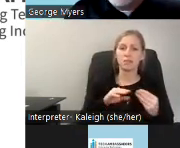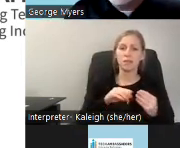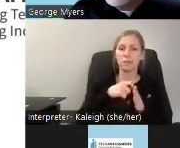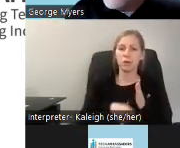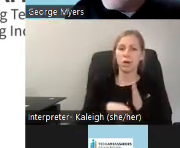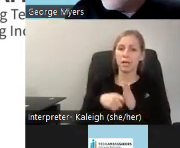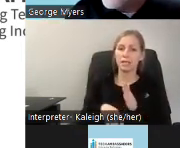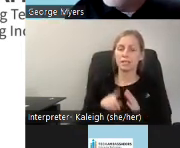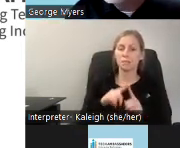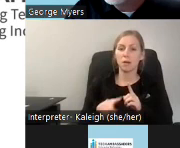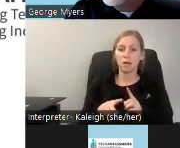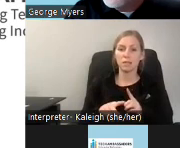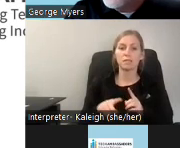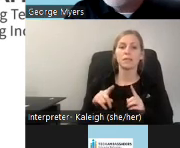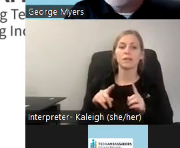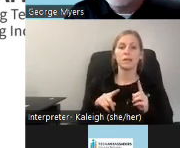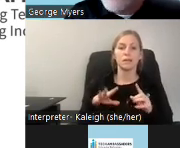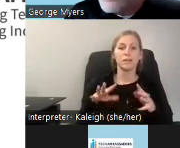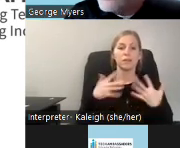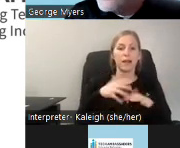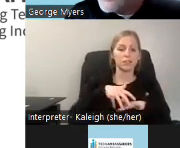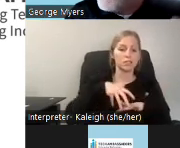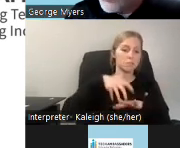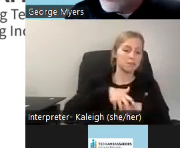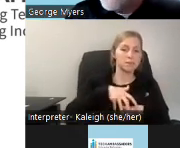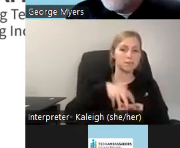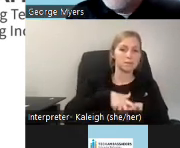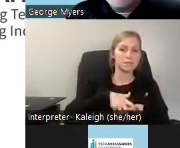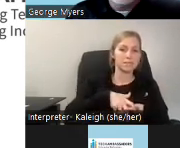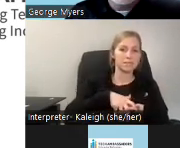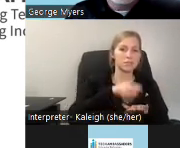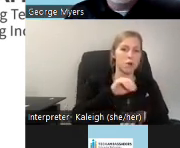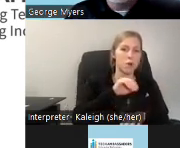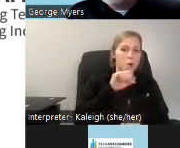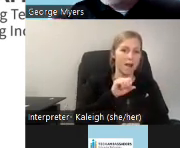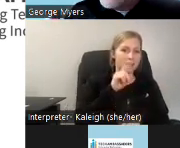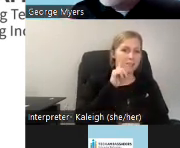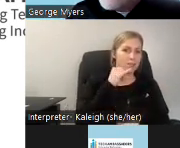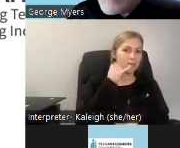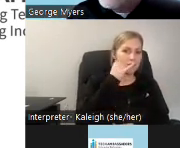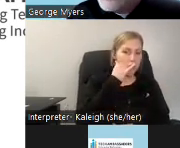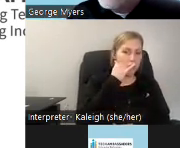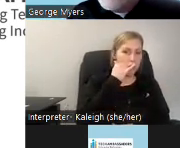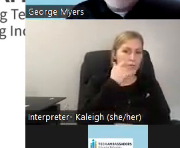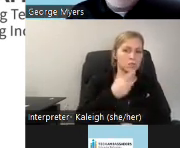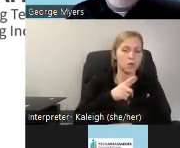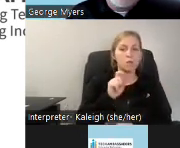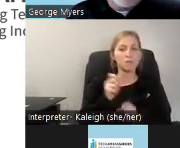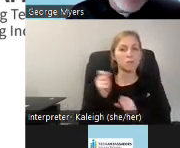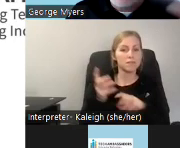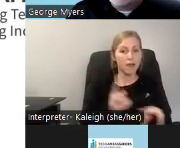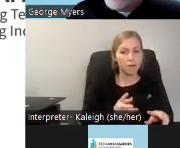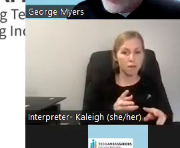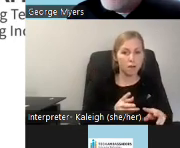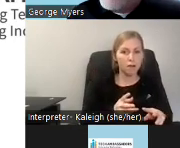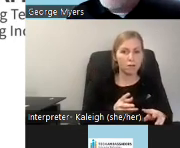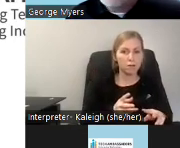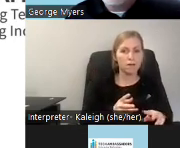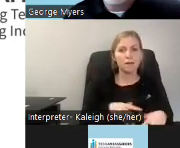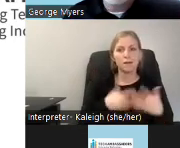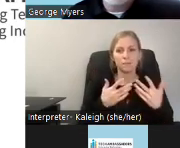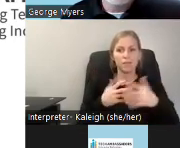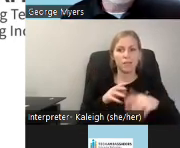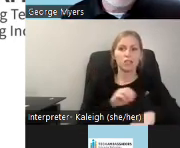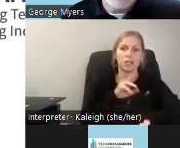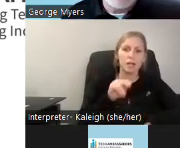actually built in to the OS of the phone. So they're part of it. You do have to go and download, turn it on in